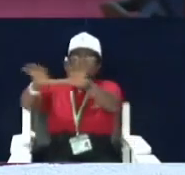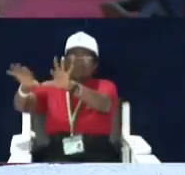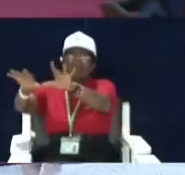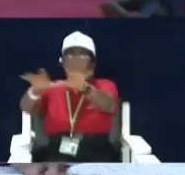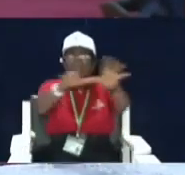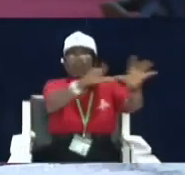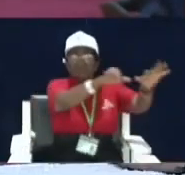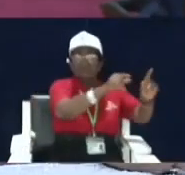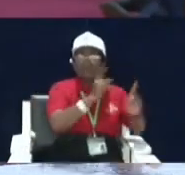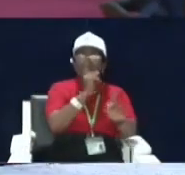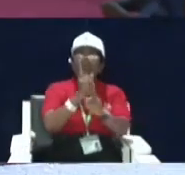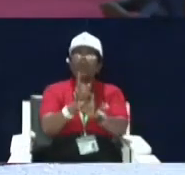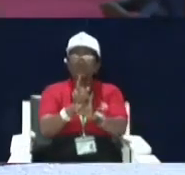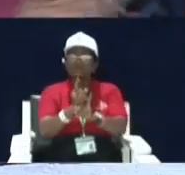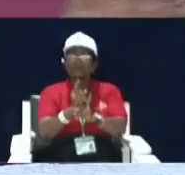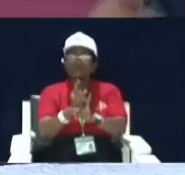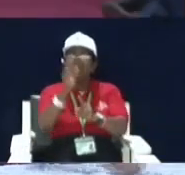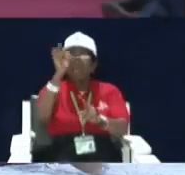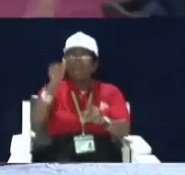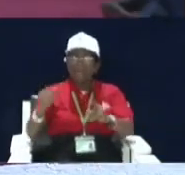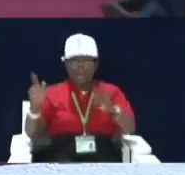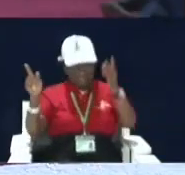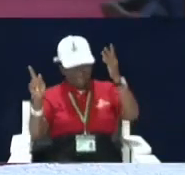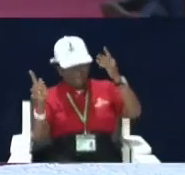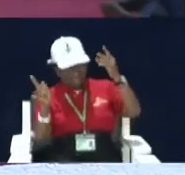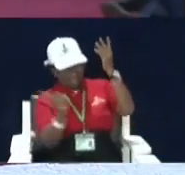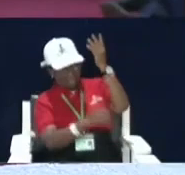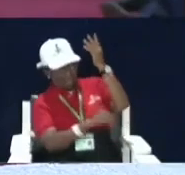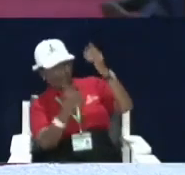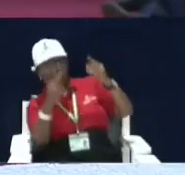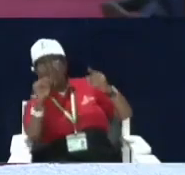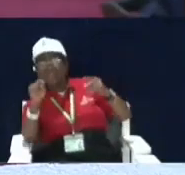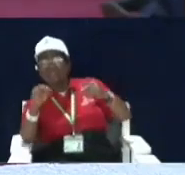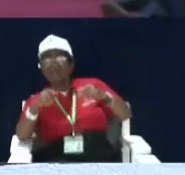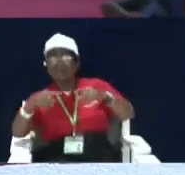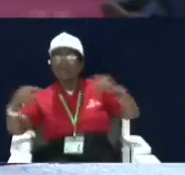just by smiting the rod of the land